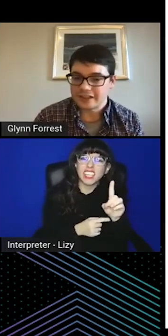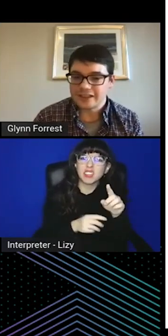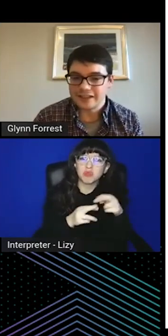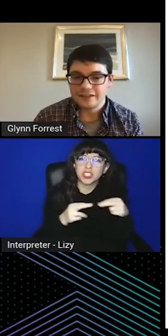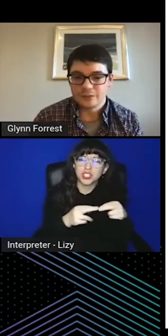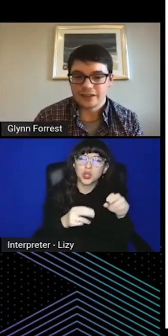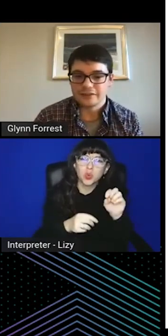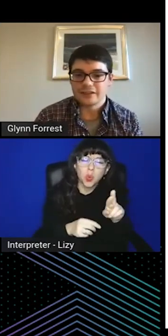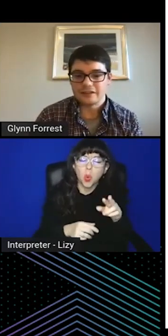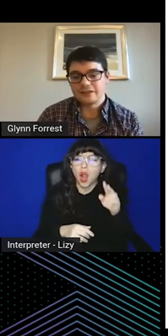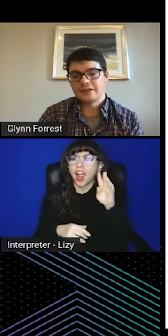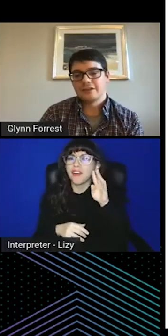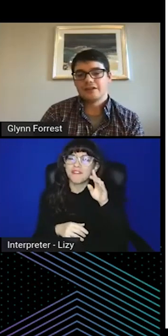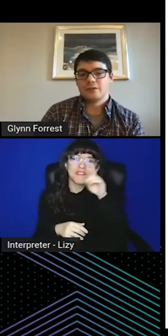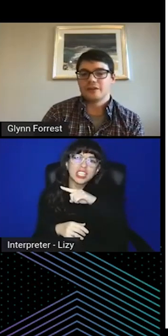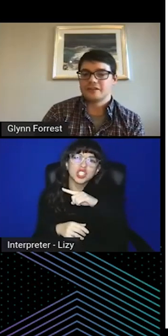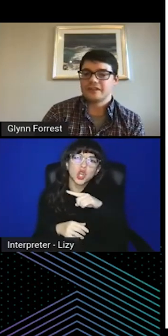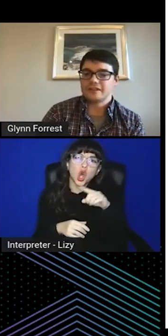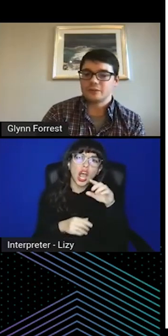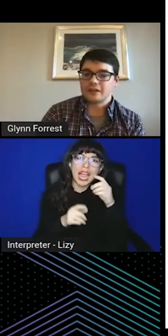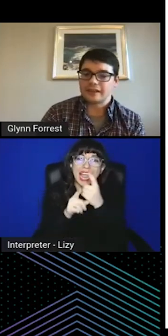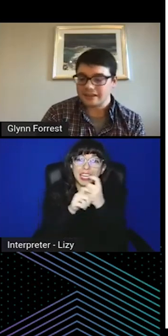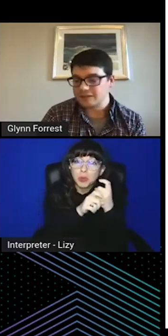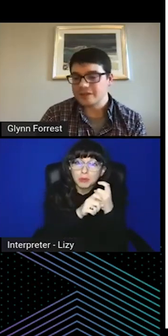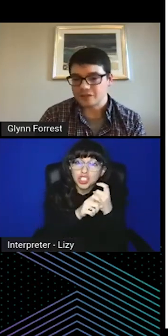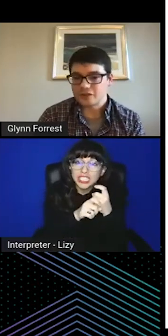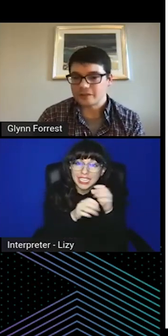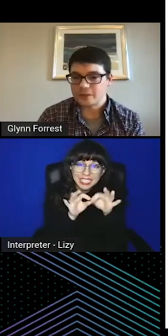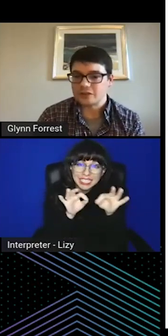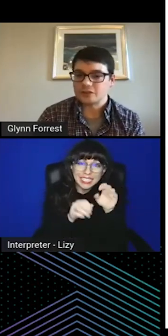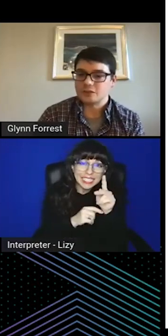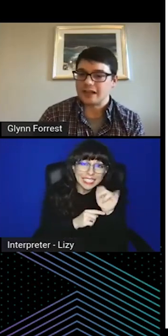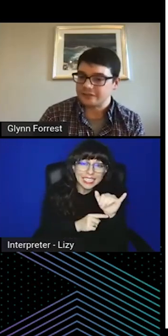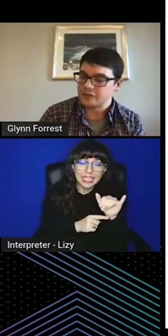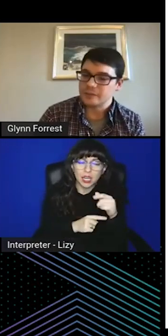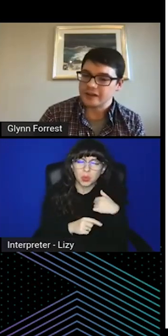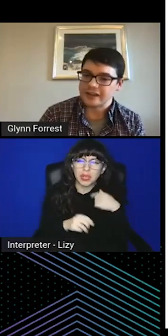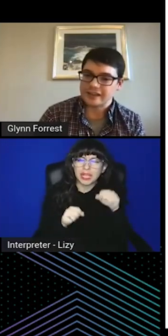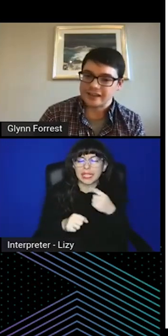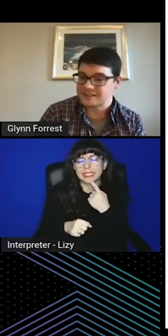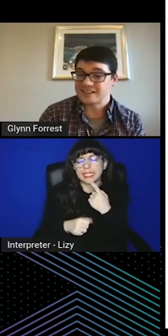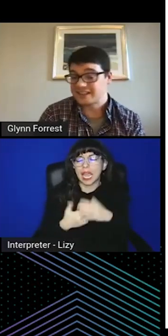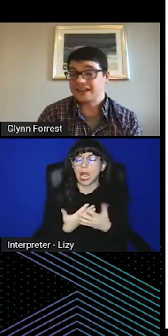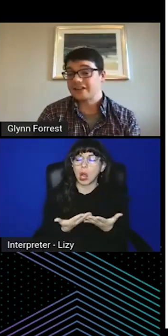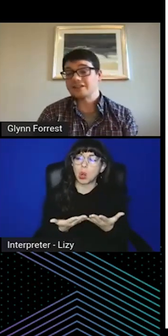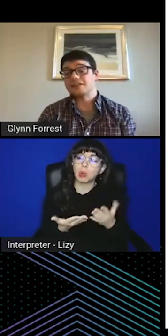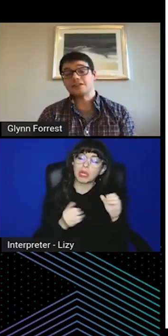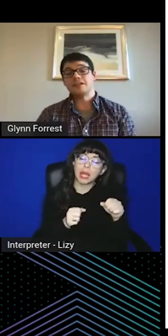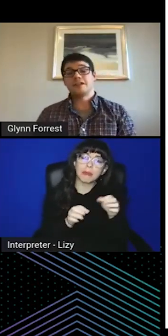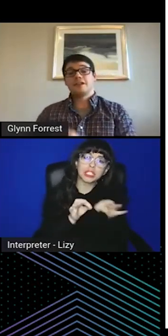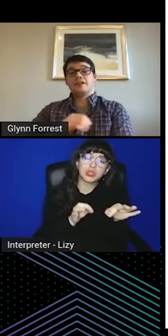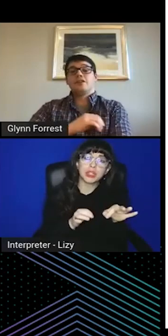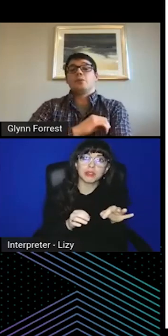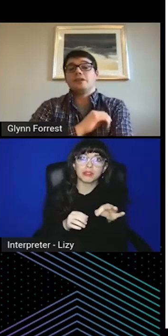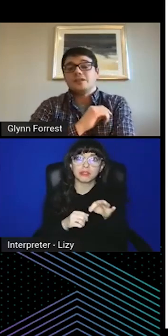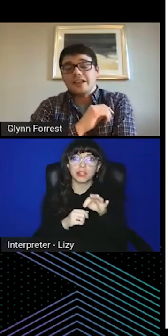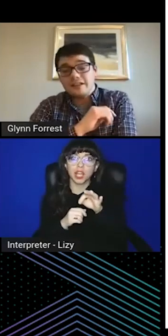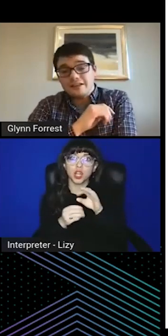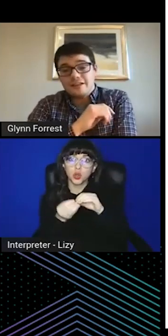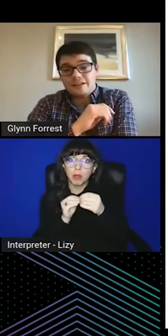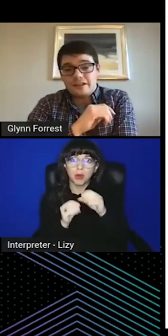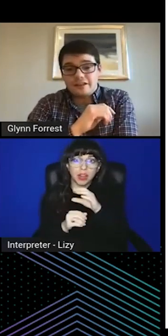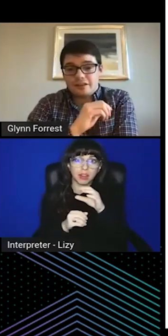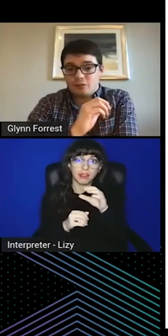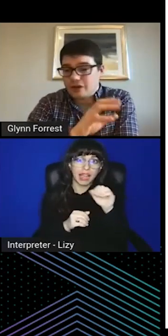encryption key we have here, we could say that, well, it has to be a string, but also alphanumeric and 60 characters. We could